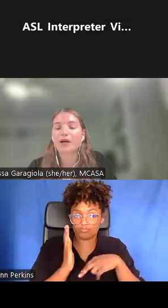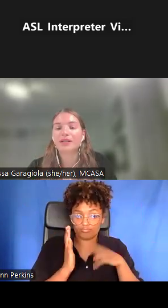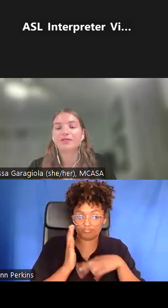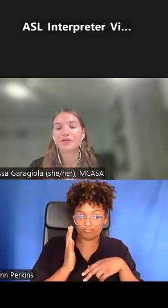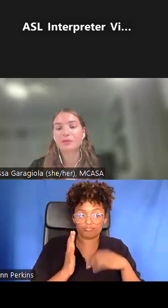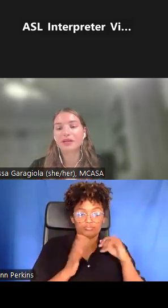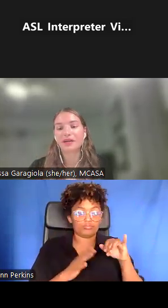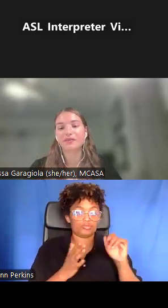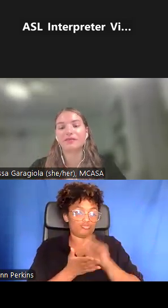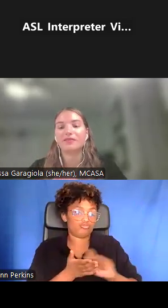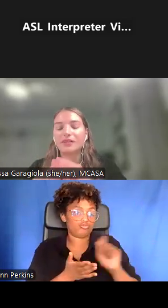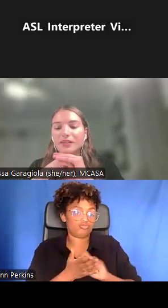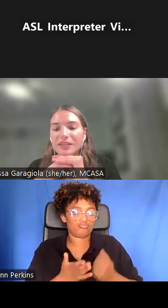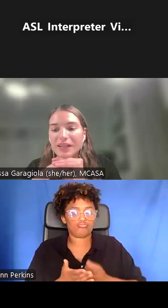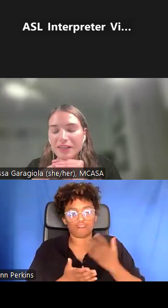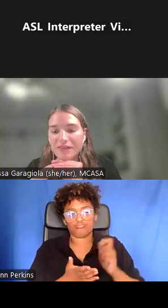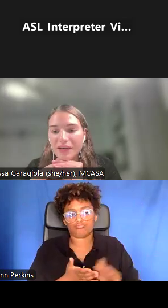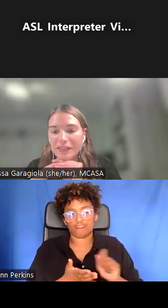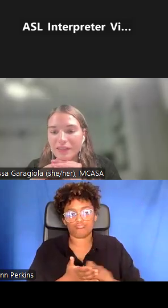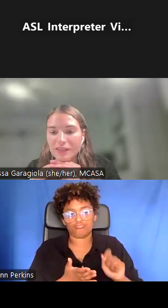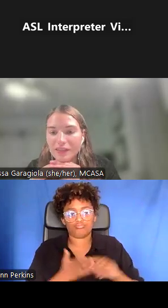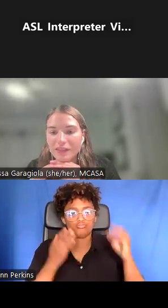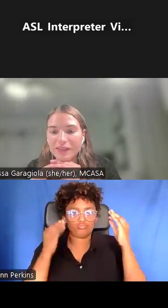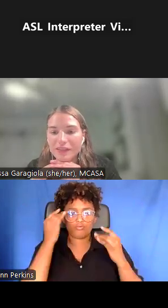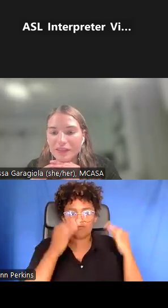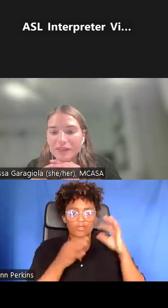reflecting on what gives you meaning. Yeah, I love that.